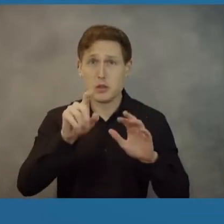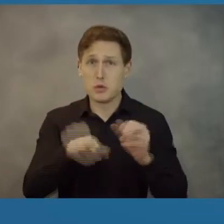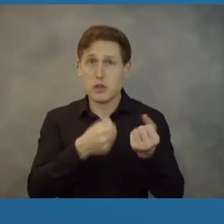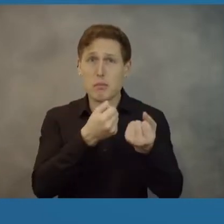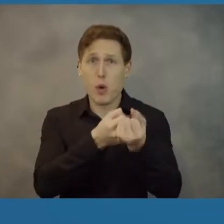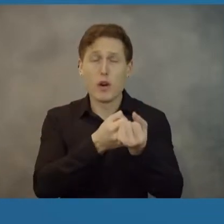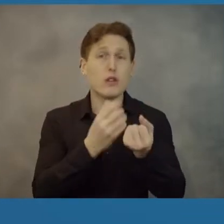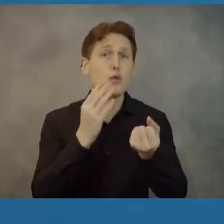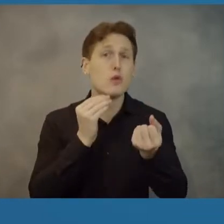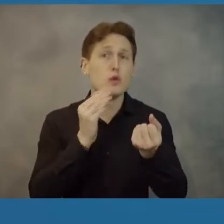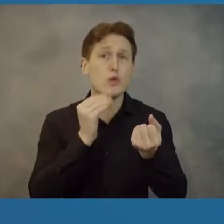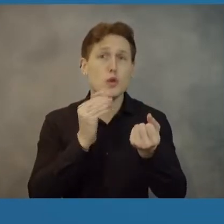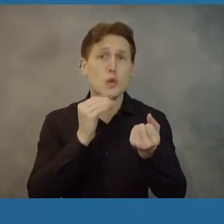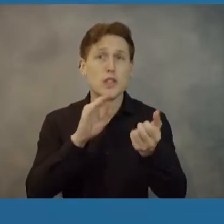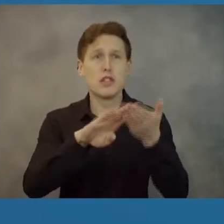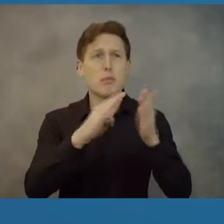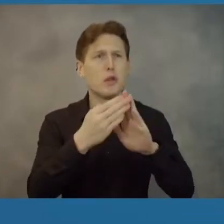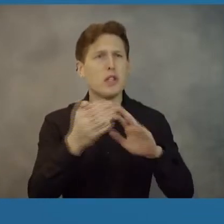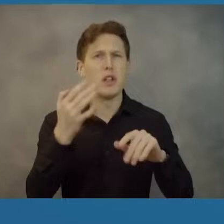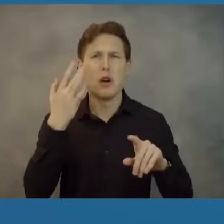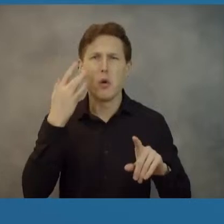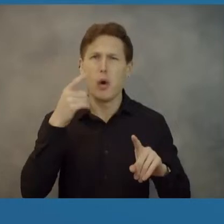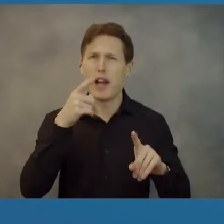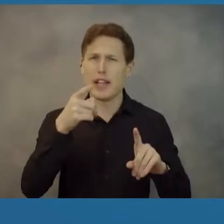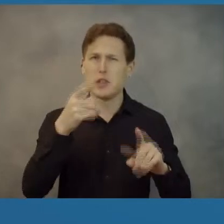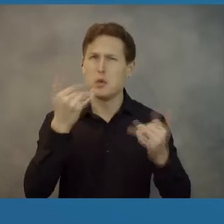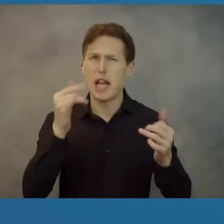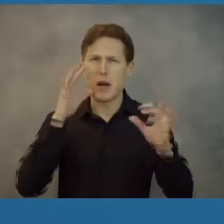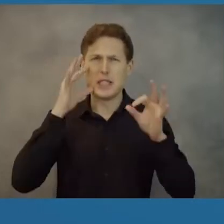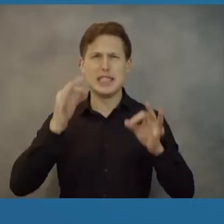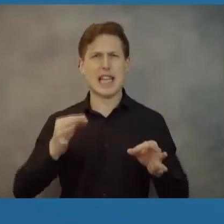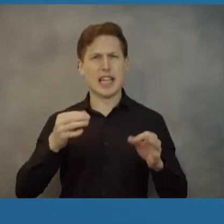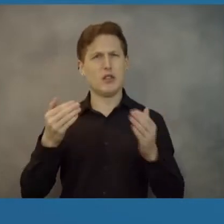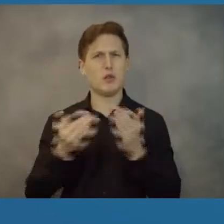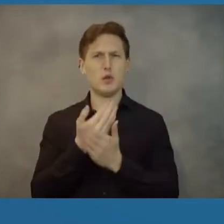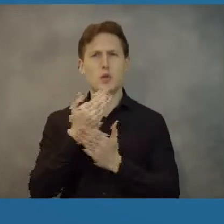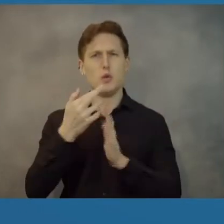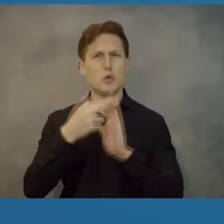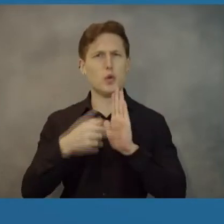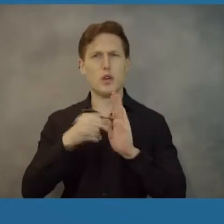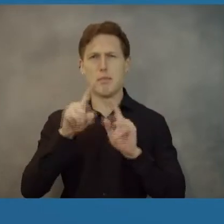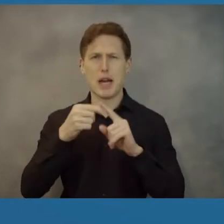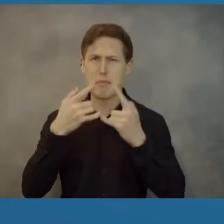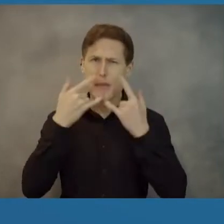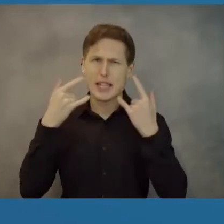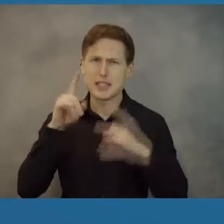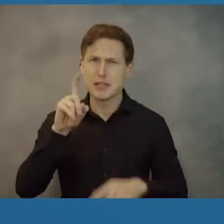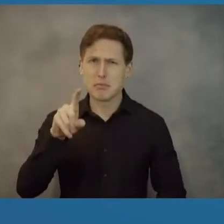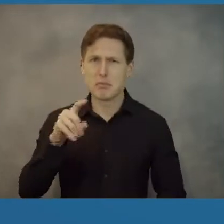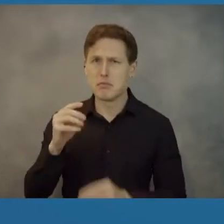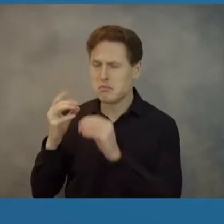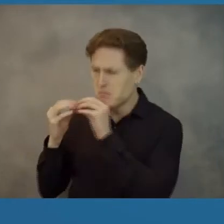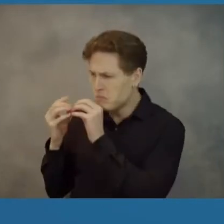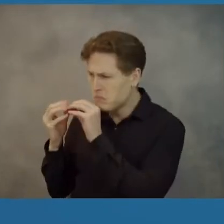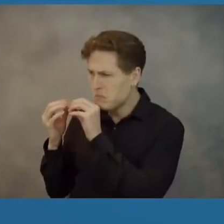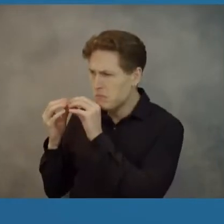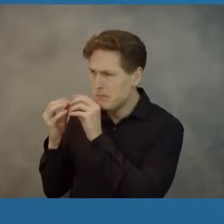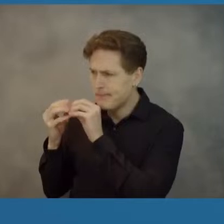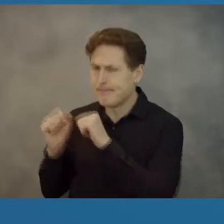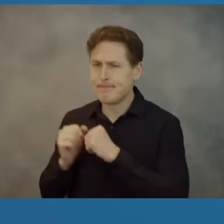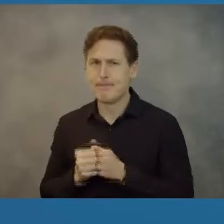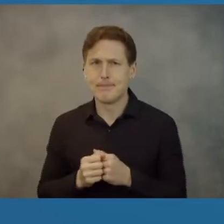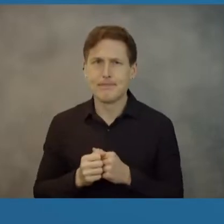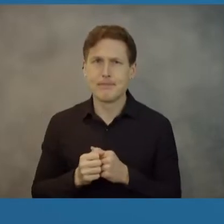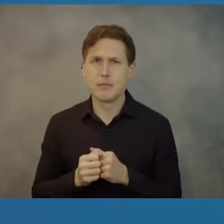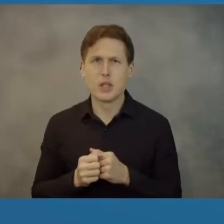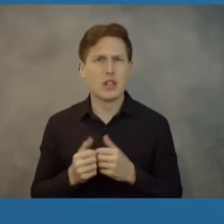for this watered-down proposal on masks? The committee, the unmasked Kate likes it, unmasked Kate's words, right? Yeah. The